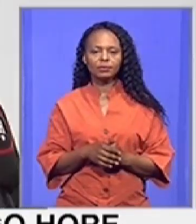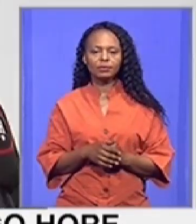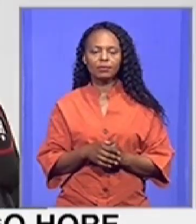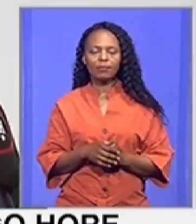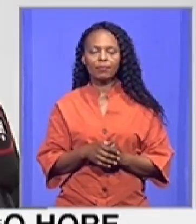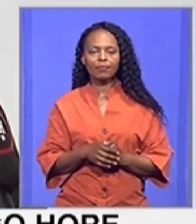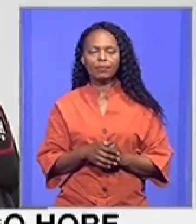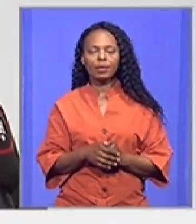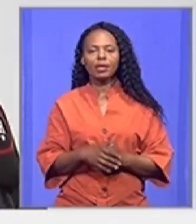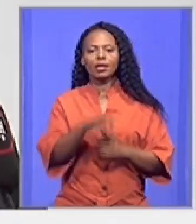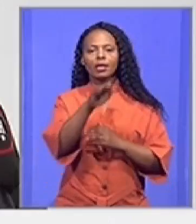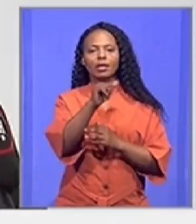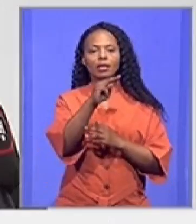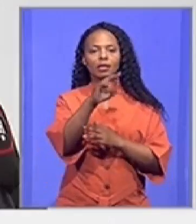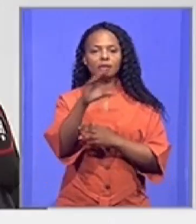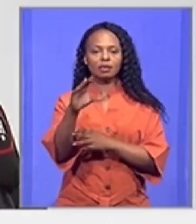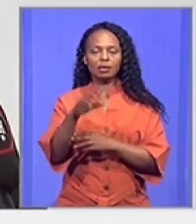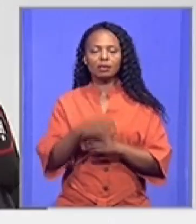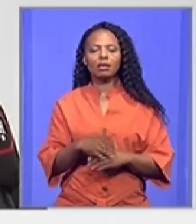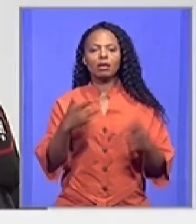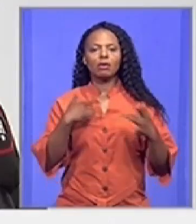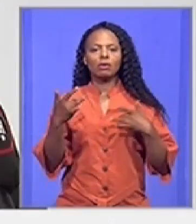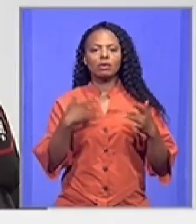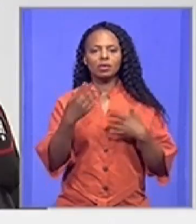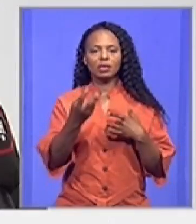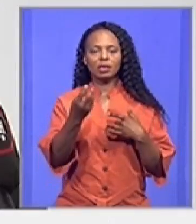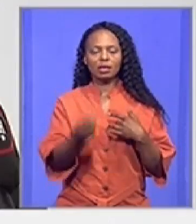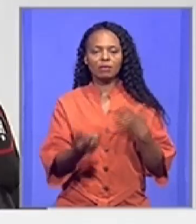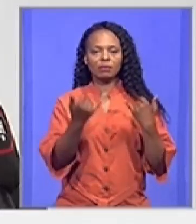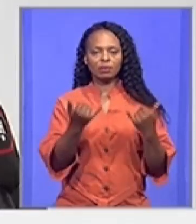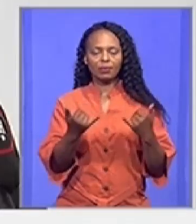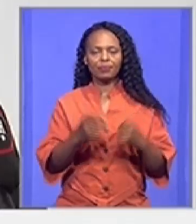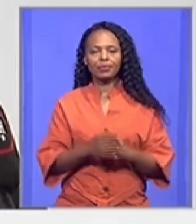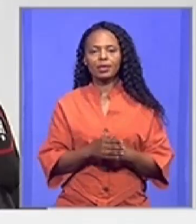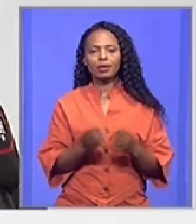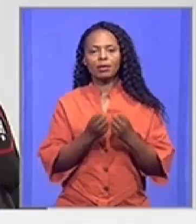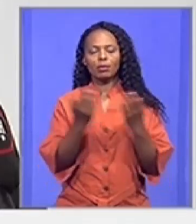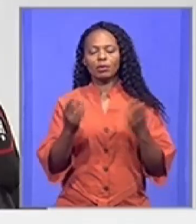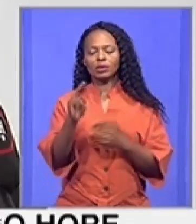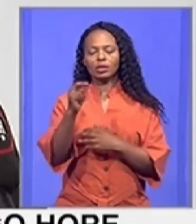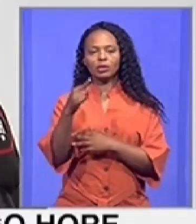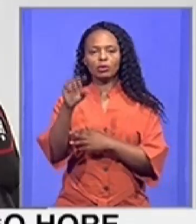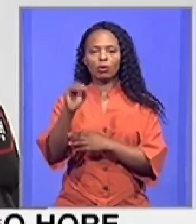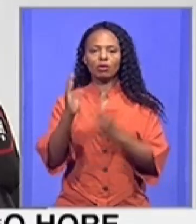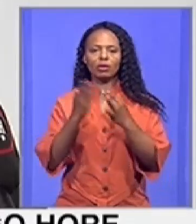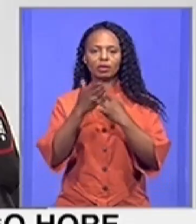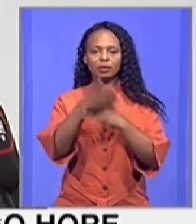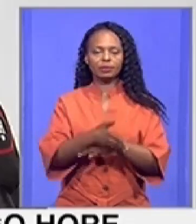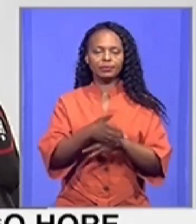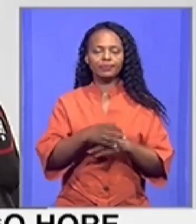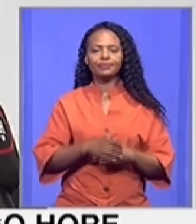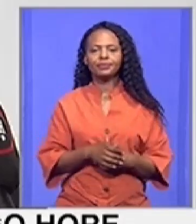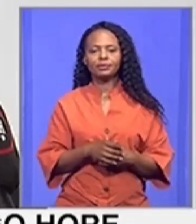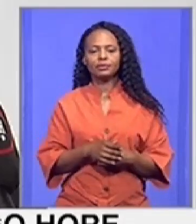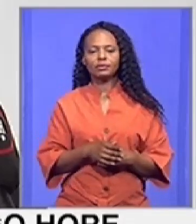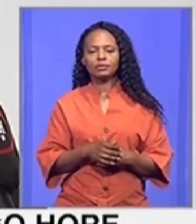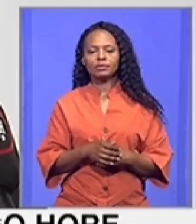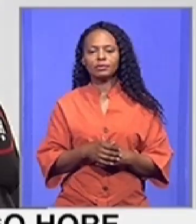As the ANC, we are concerned about the trend of mushrooming of NGOs that have only one